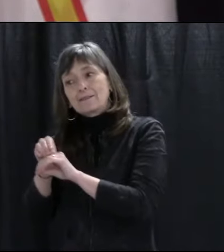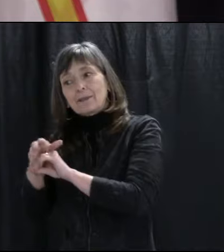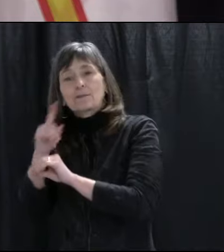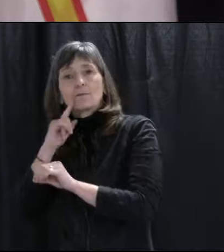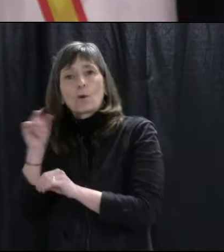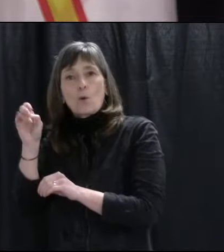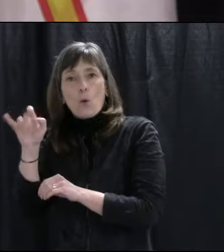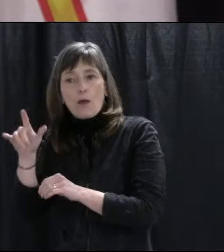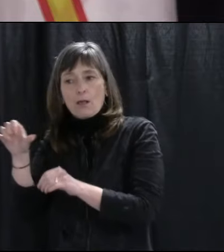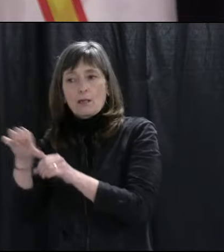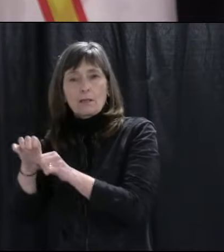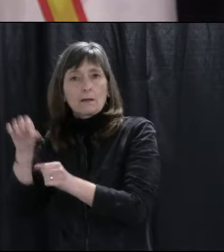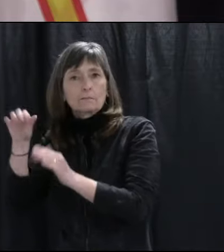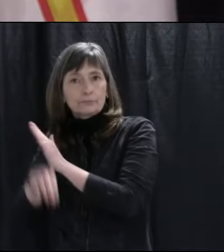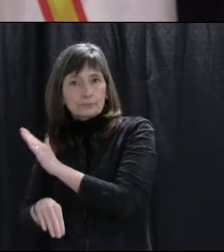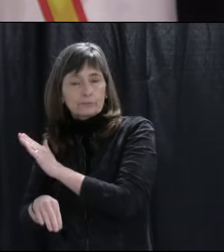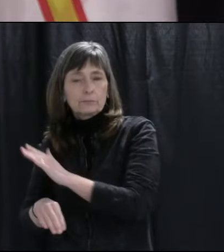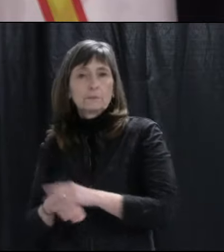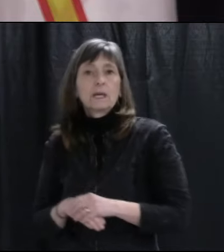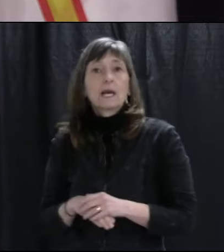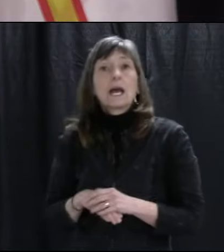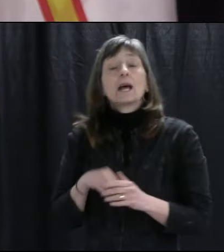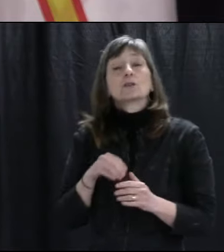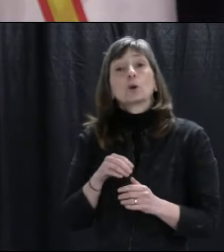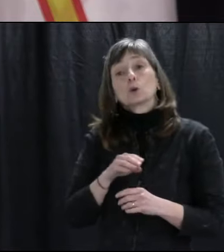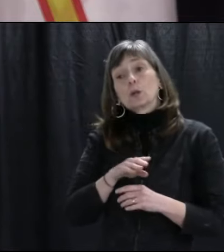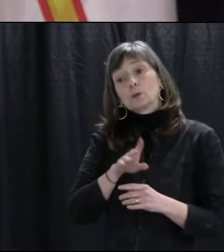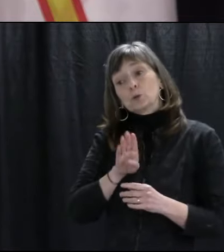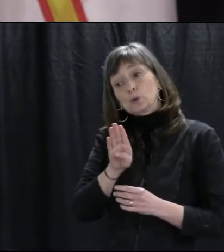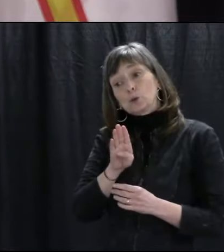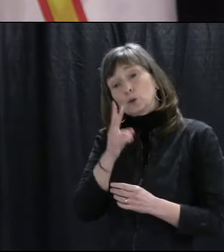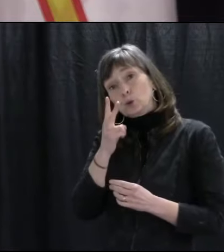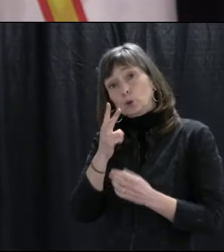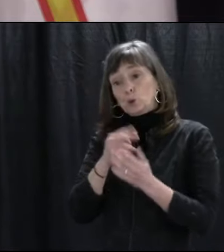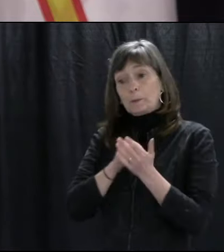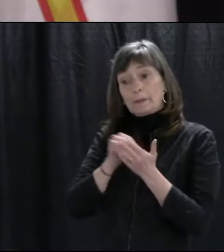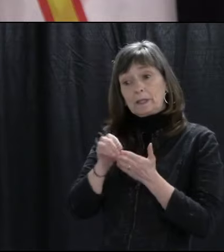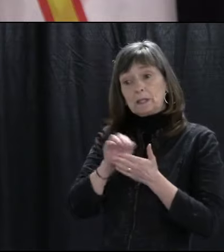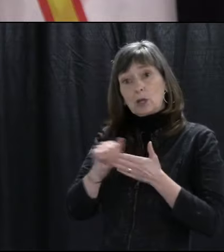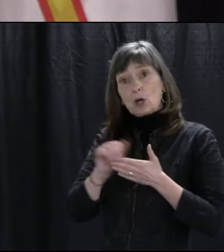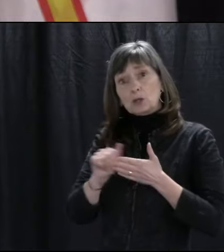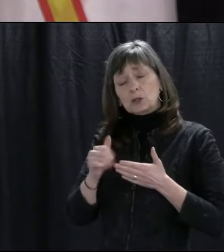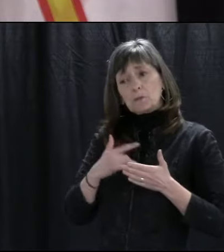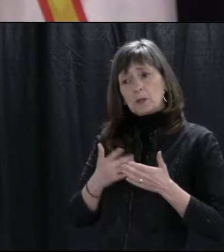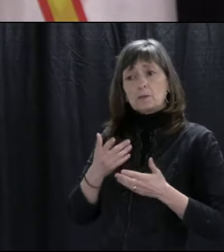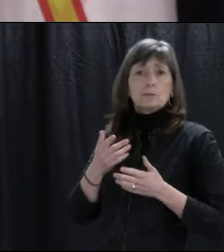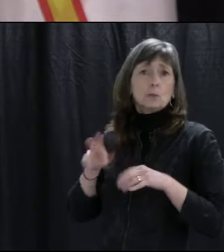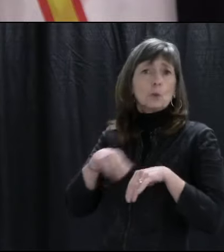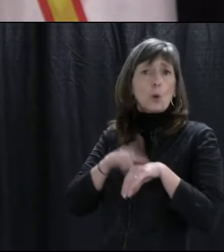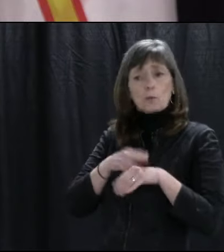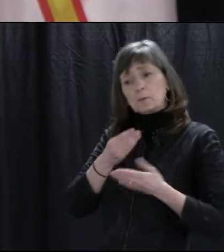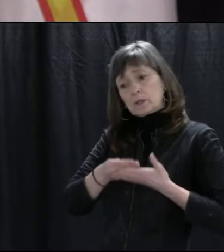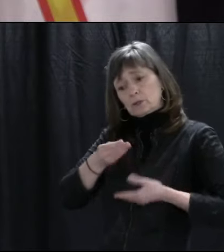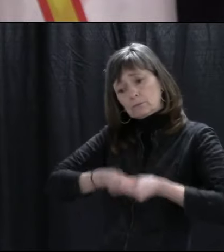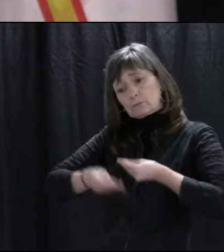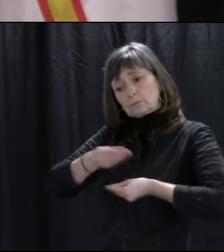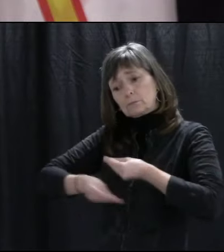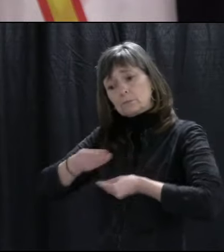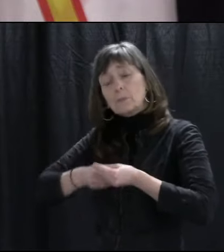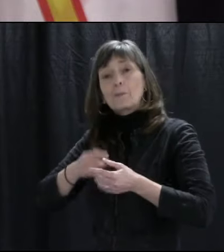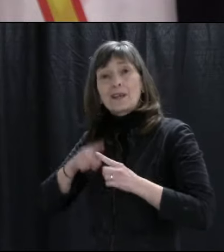borrowing authority for some $2 billion. Now, normally this is a part of the budget process within our province, but